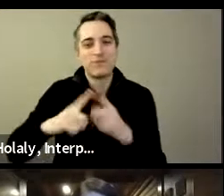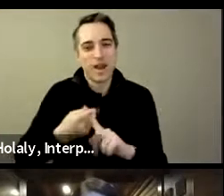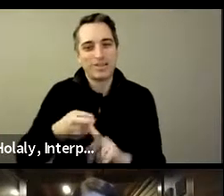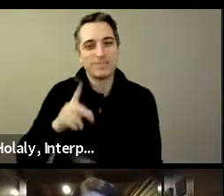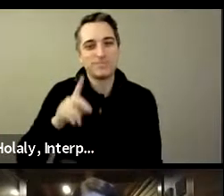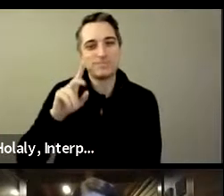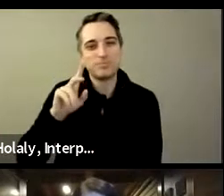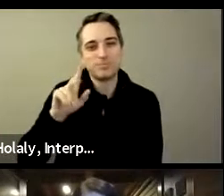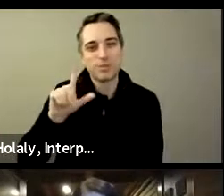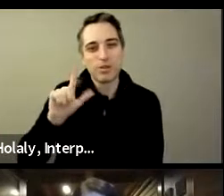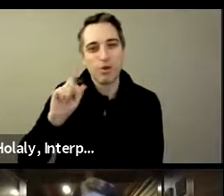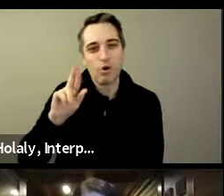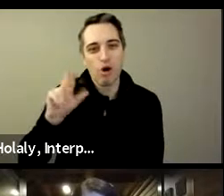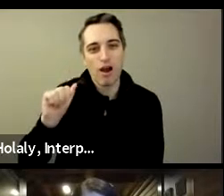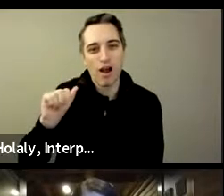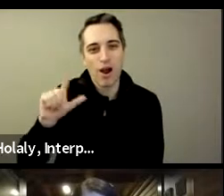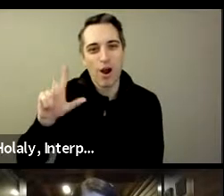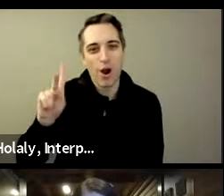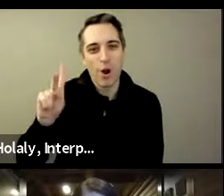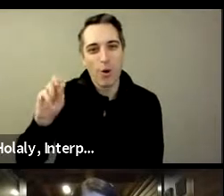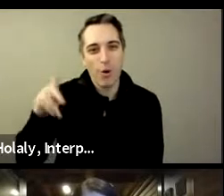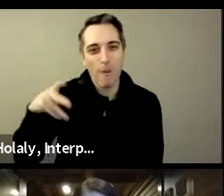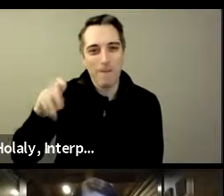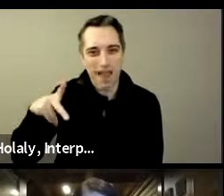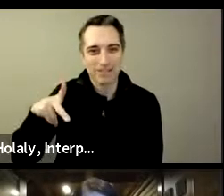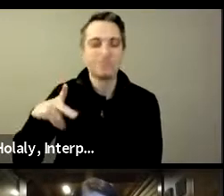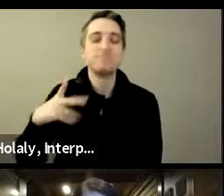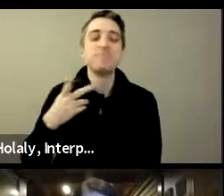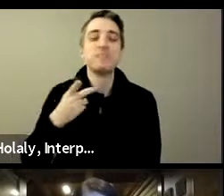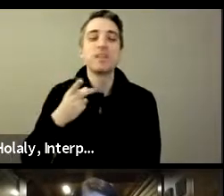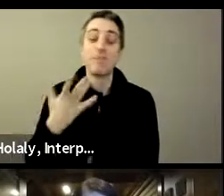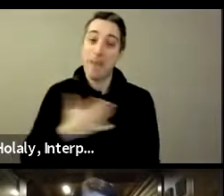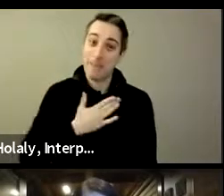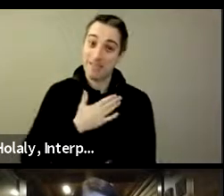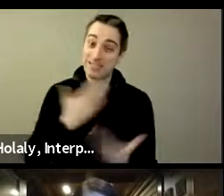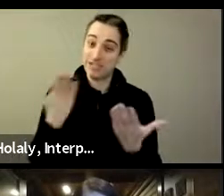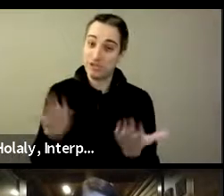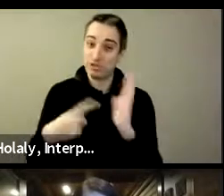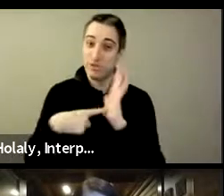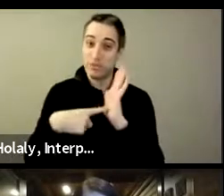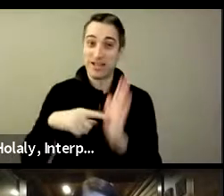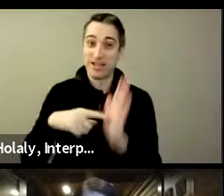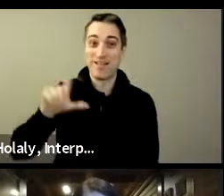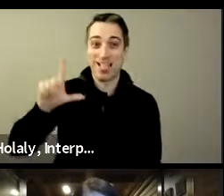commission. I'm very happy to be here today to represent the Department of Labor